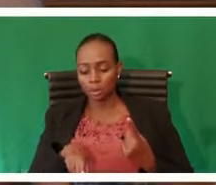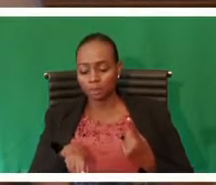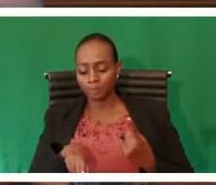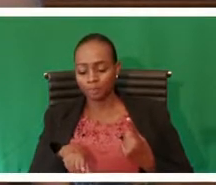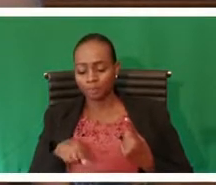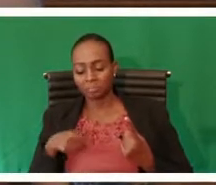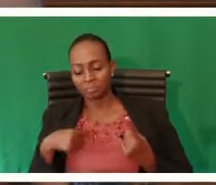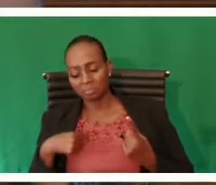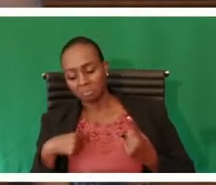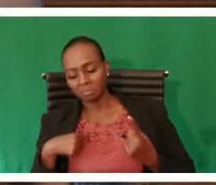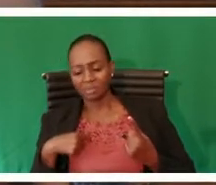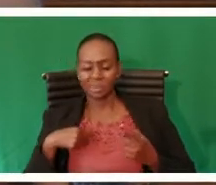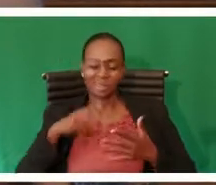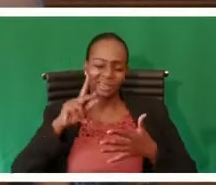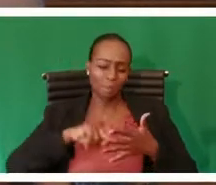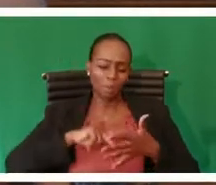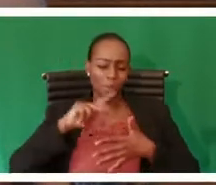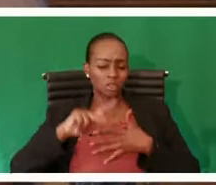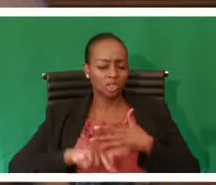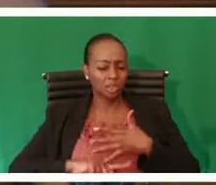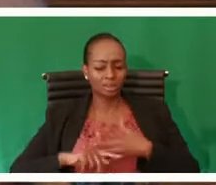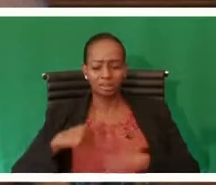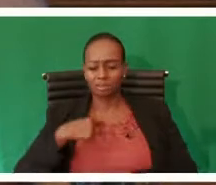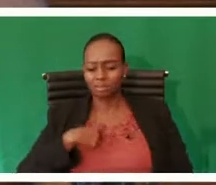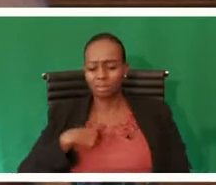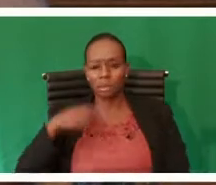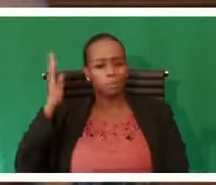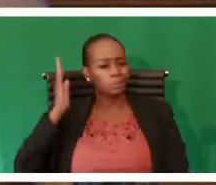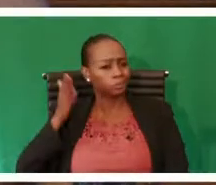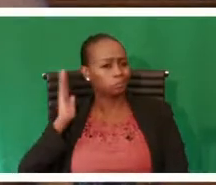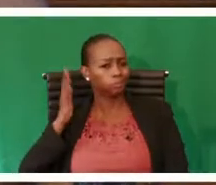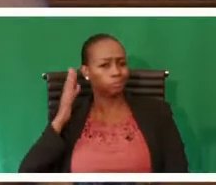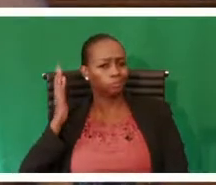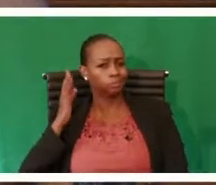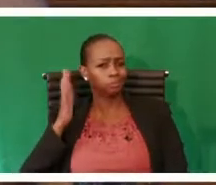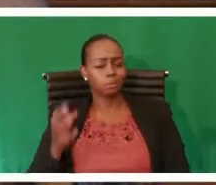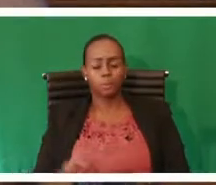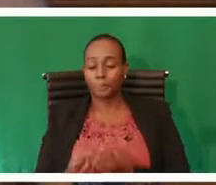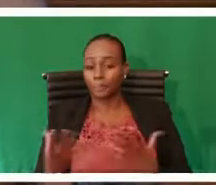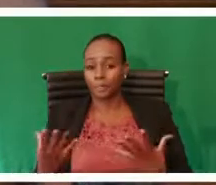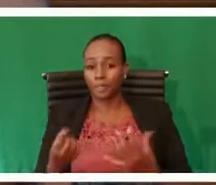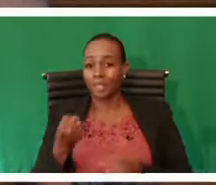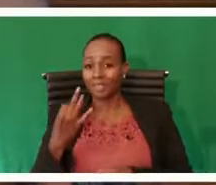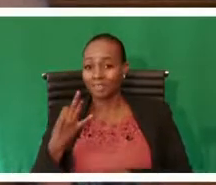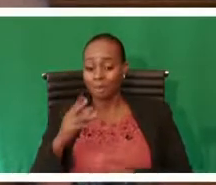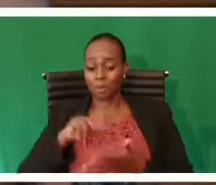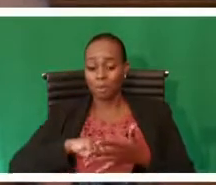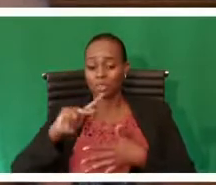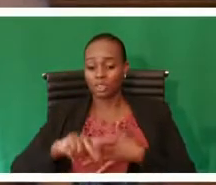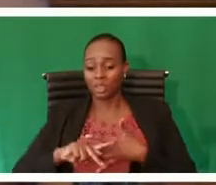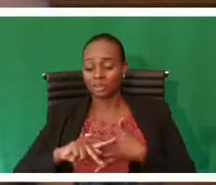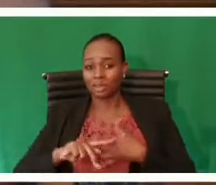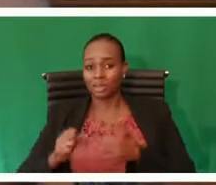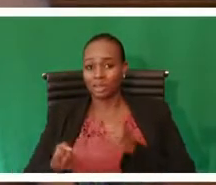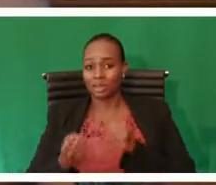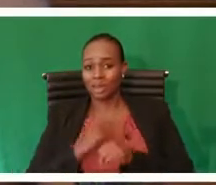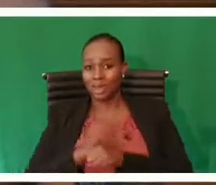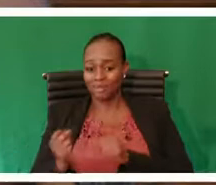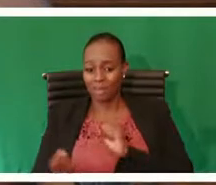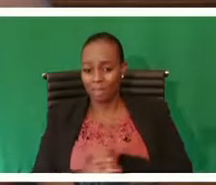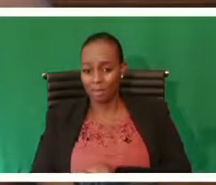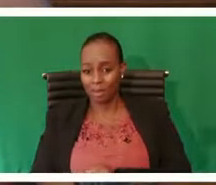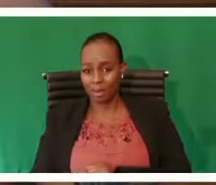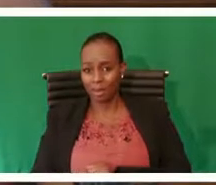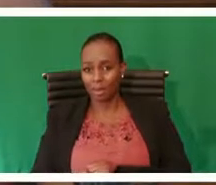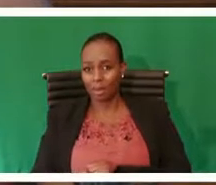about so many projects. If those projects, decide Zahali, especially those ones that are supposed to